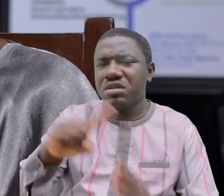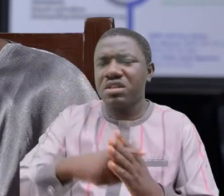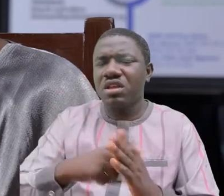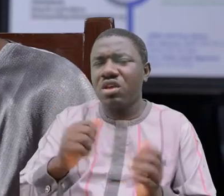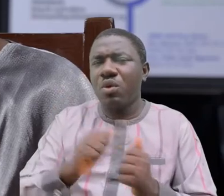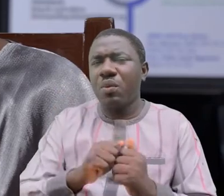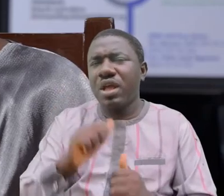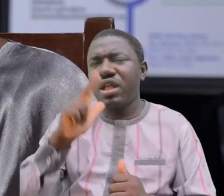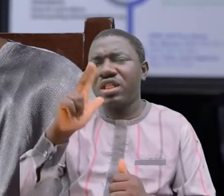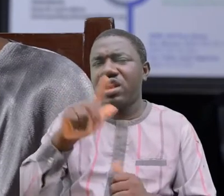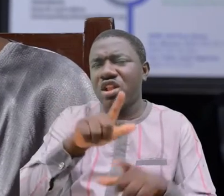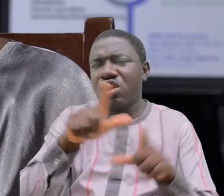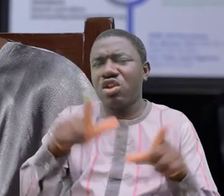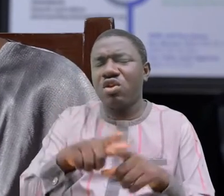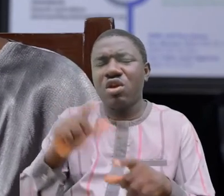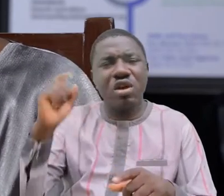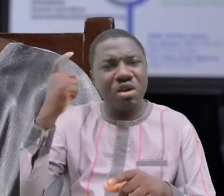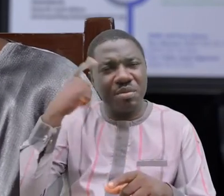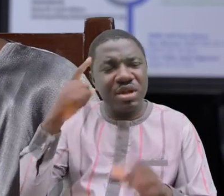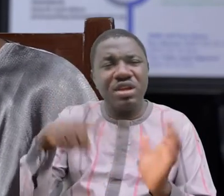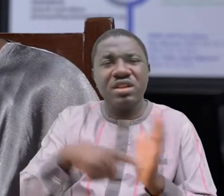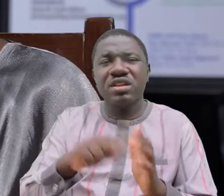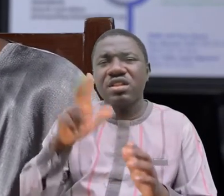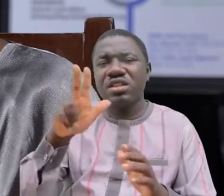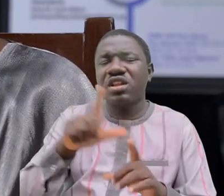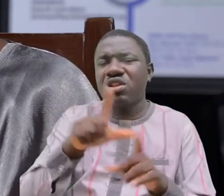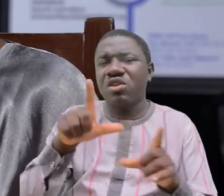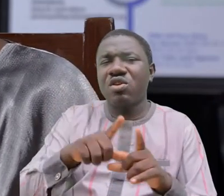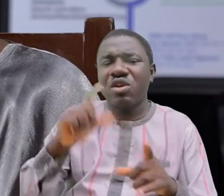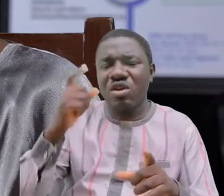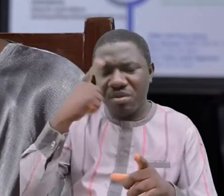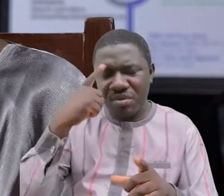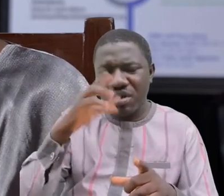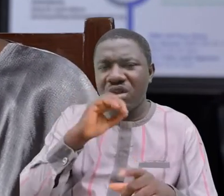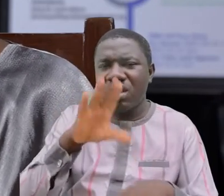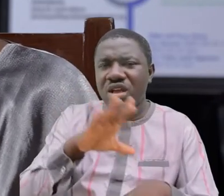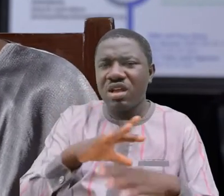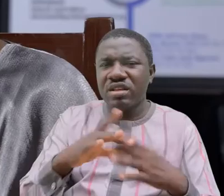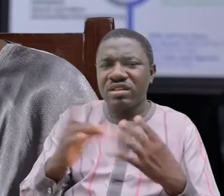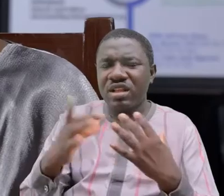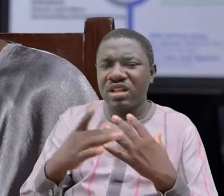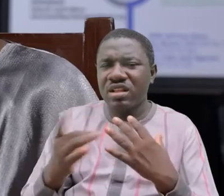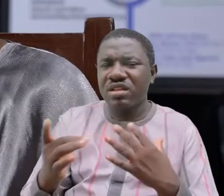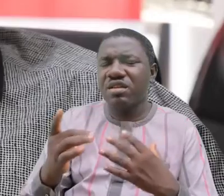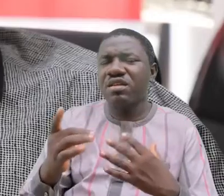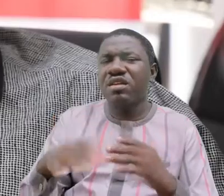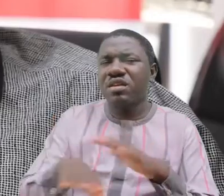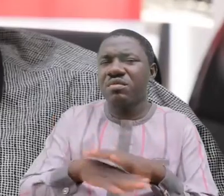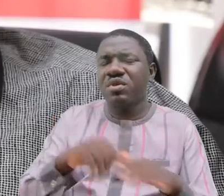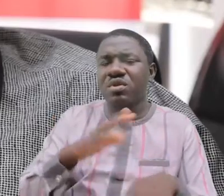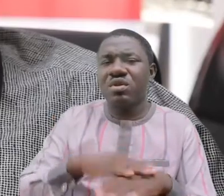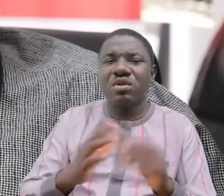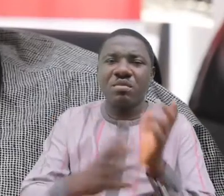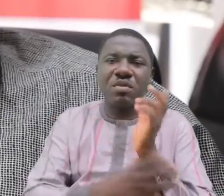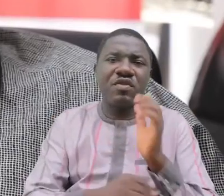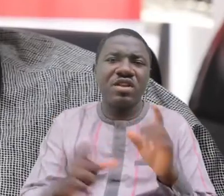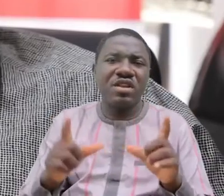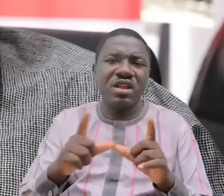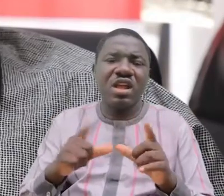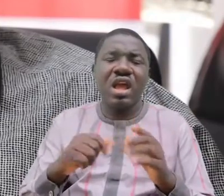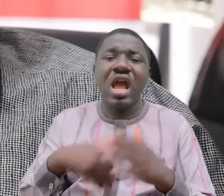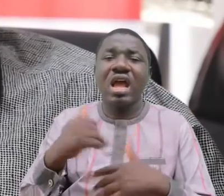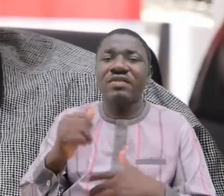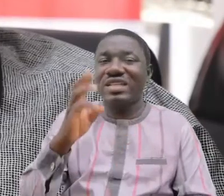local governments, and this local government was selected based on the poverty level in those local governments. We realized that after